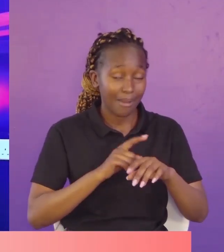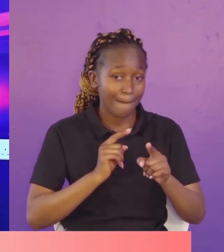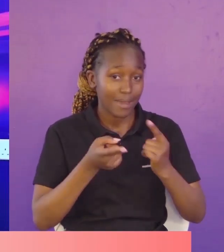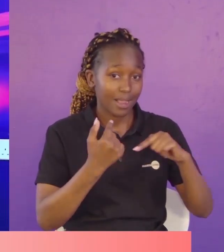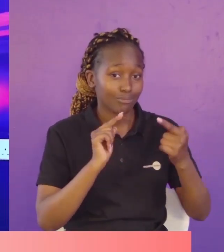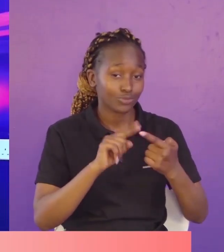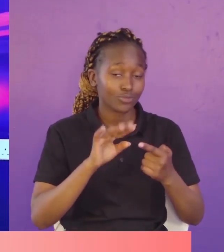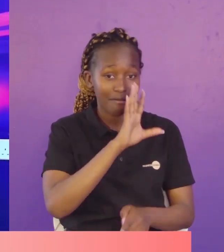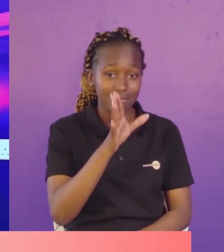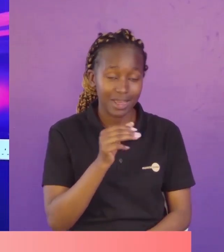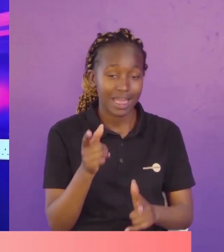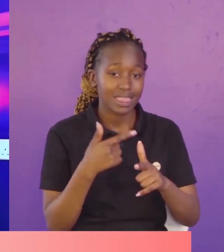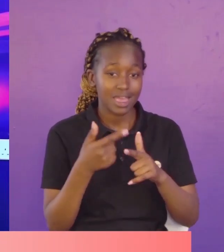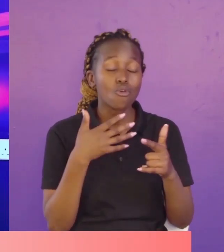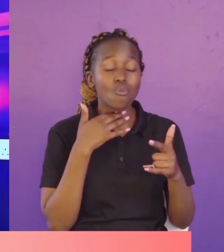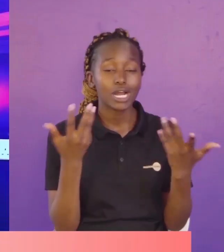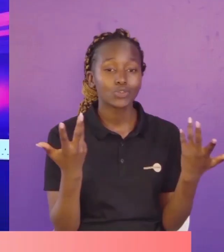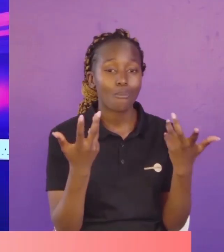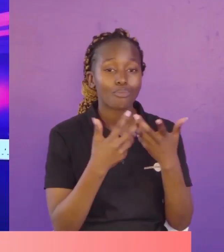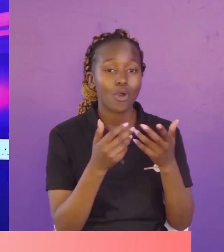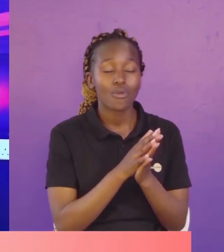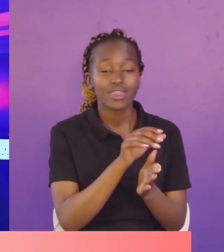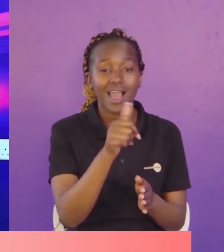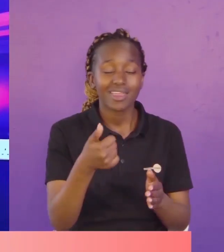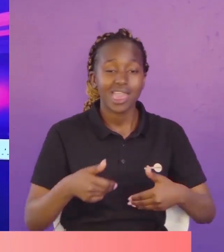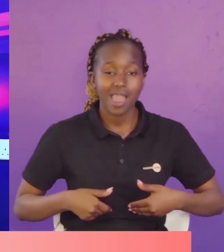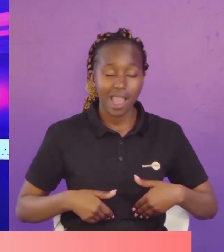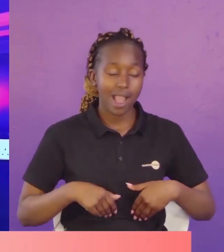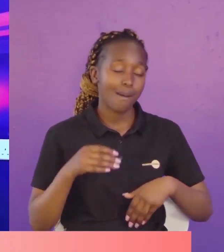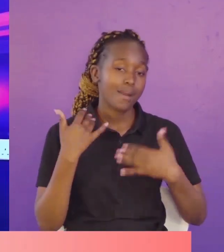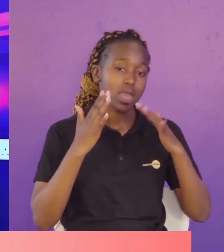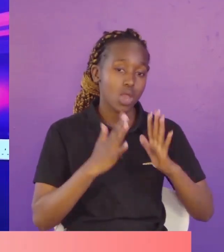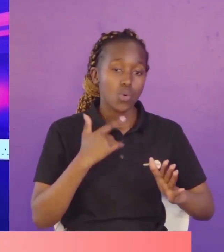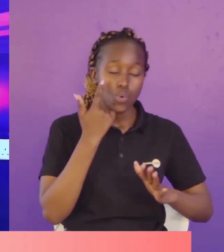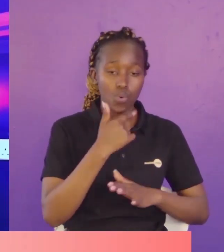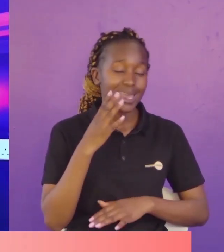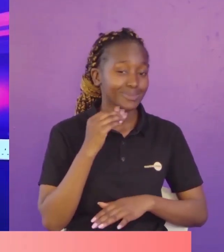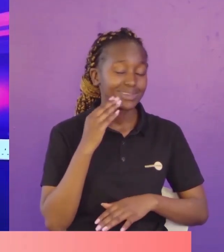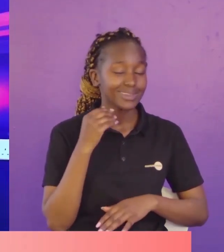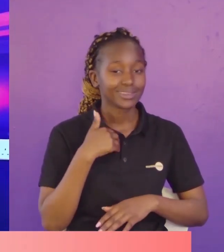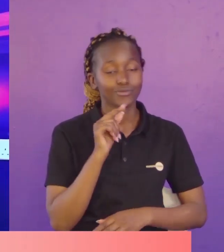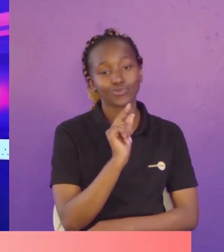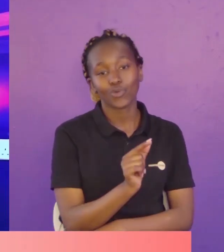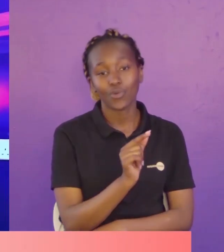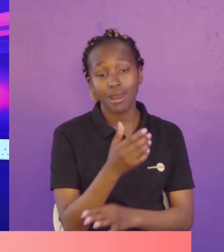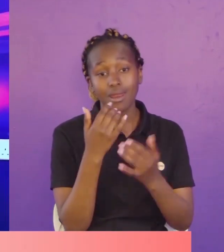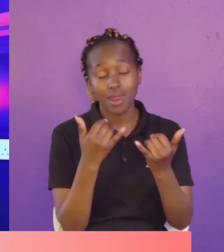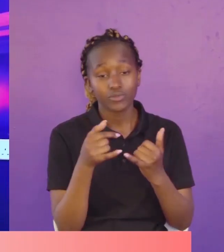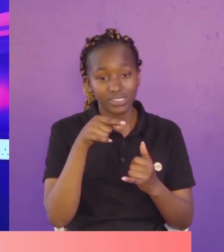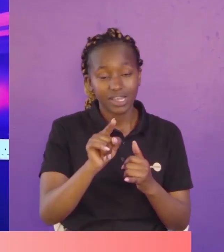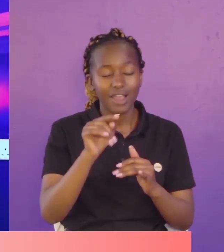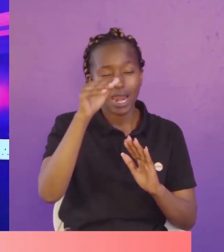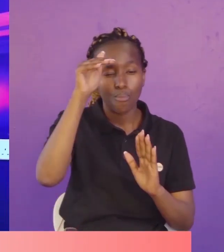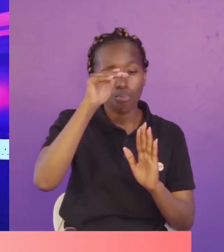he has to blend with other players who are not as much experienced as he is. Yeah. So he will have to drop his